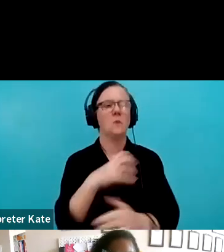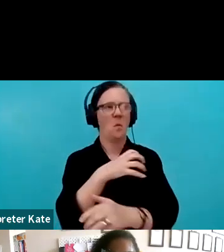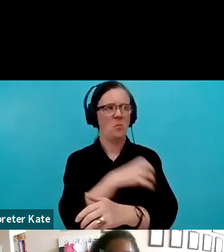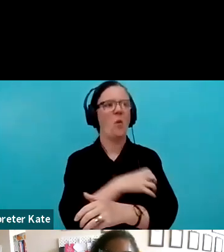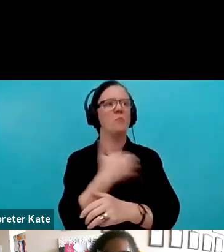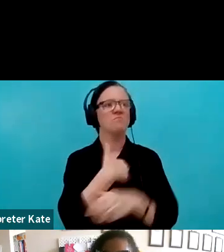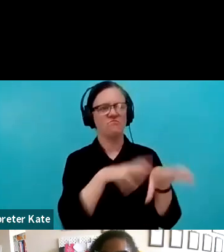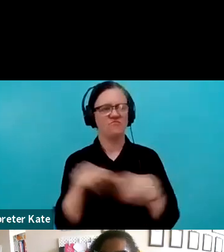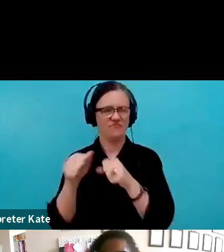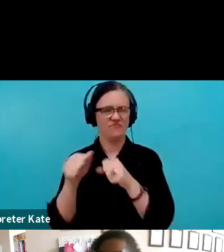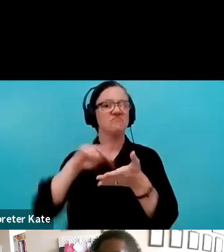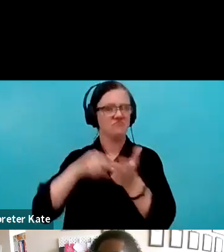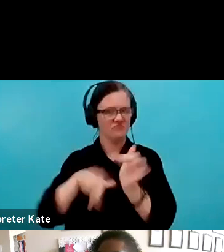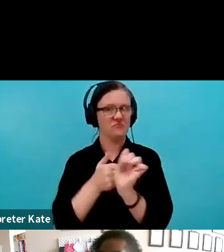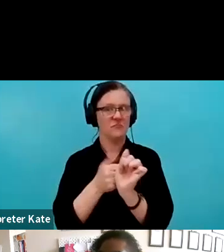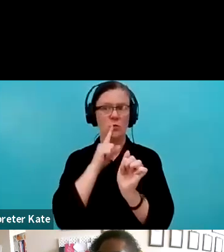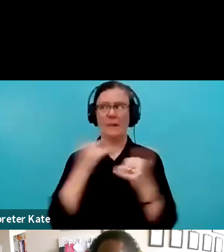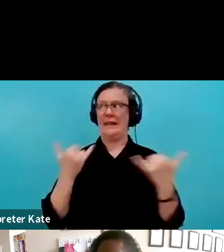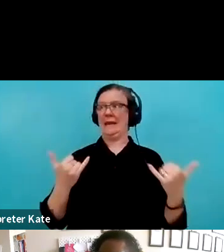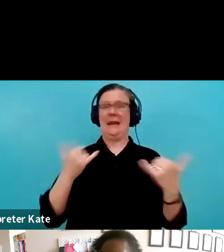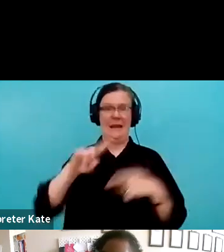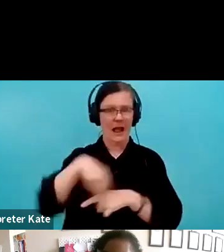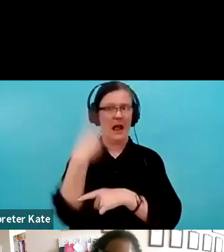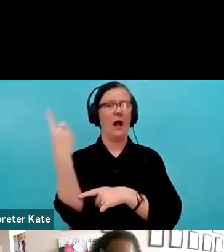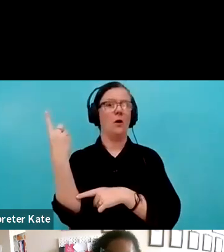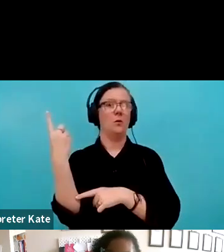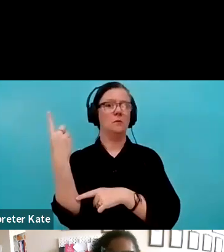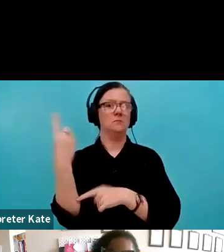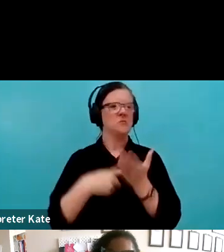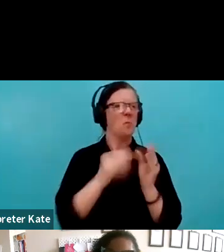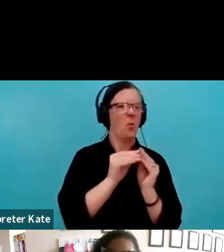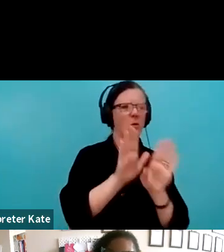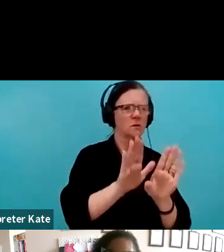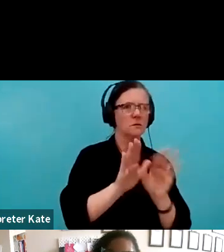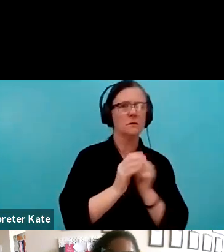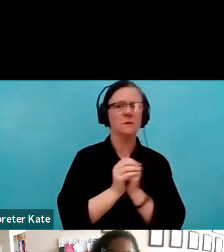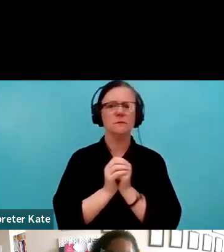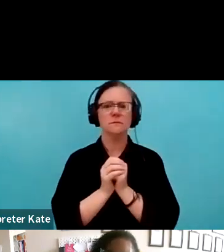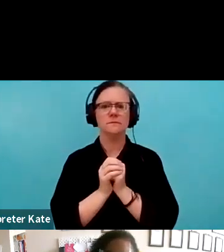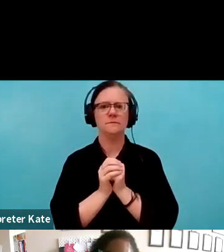by, especially, now, and we'll talk about this more, but rather than